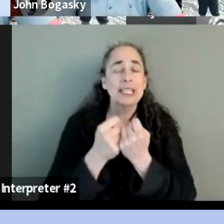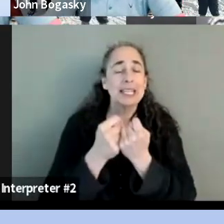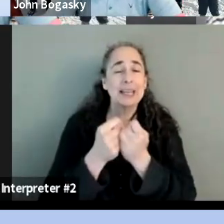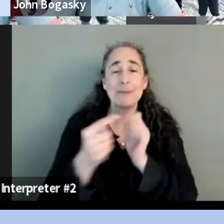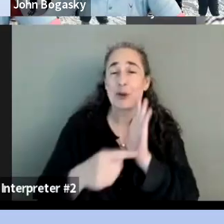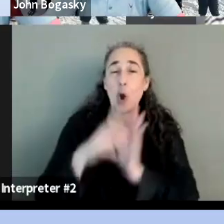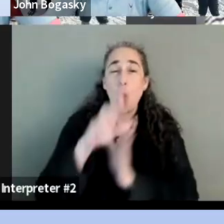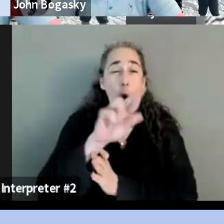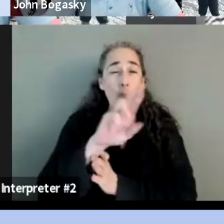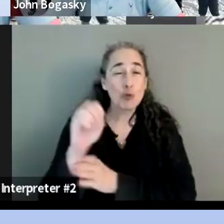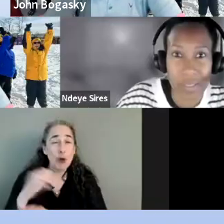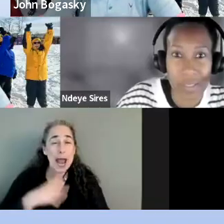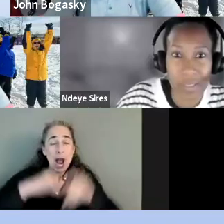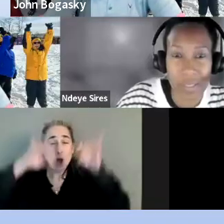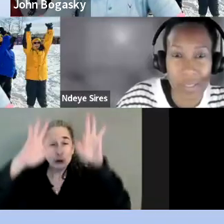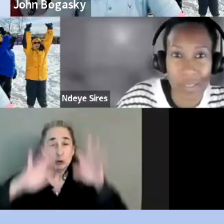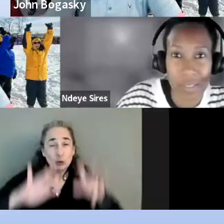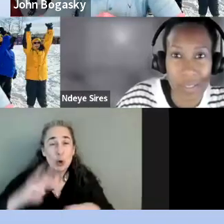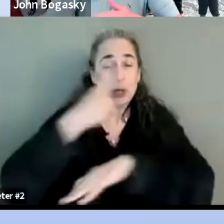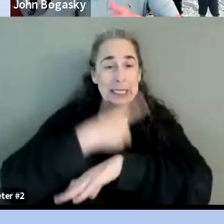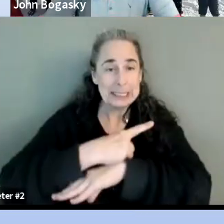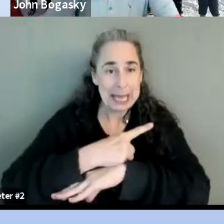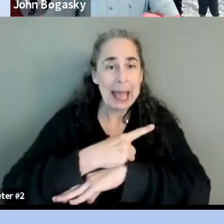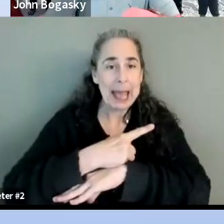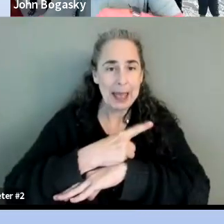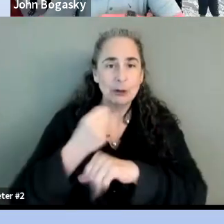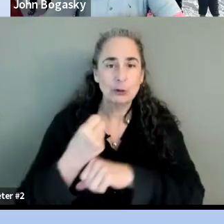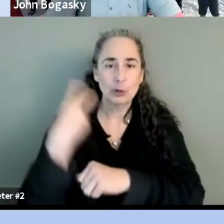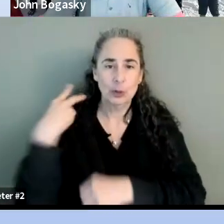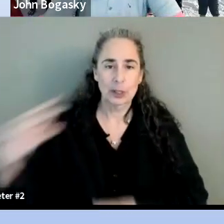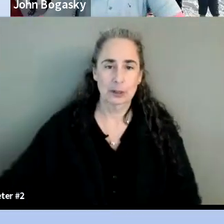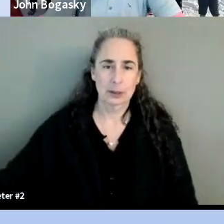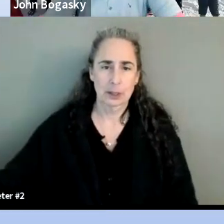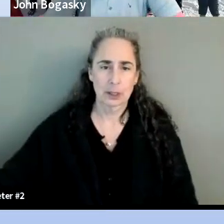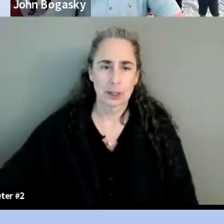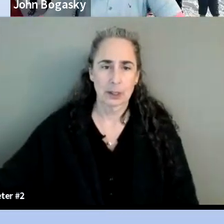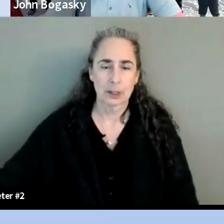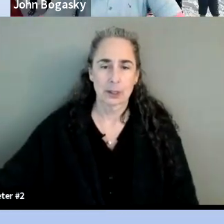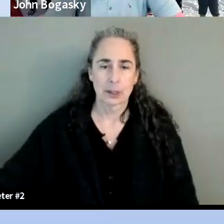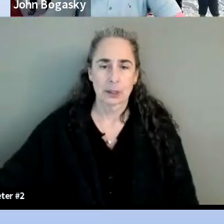in Germantown 2 years ago. It was perfect powder that day.